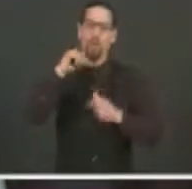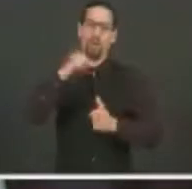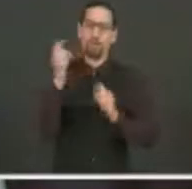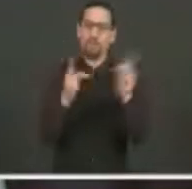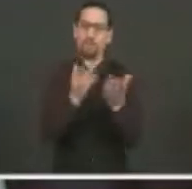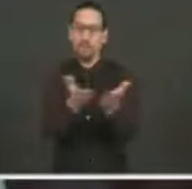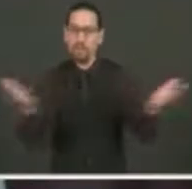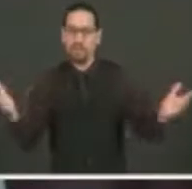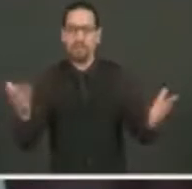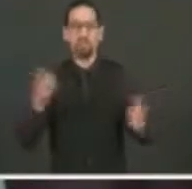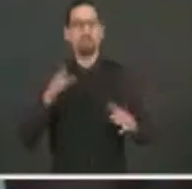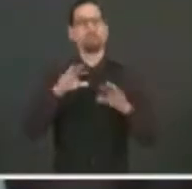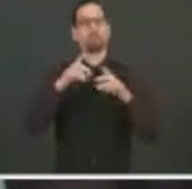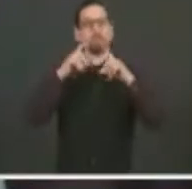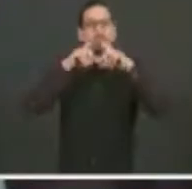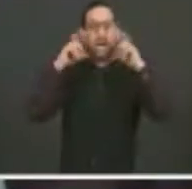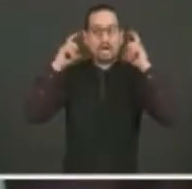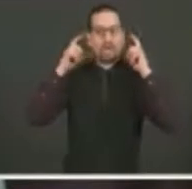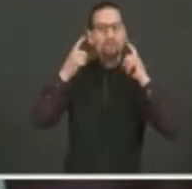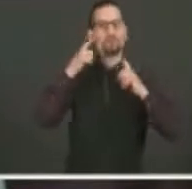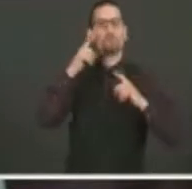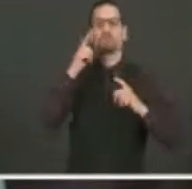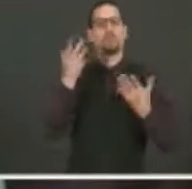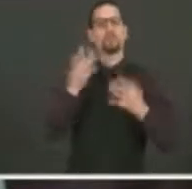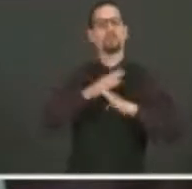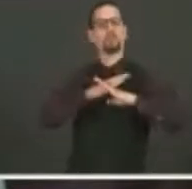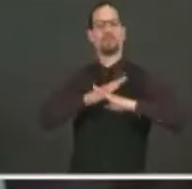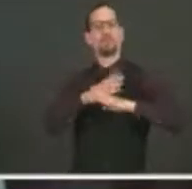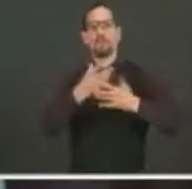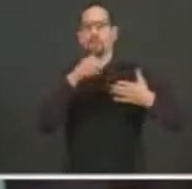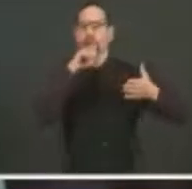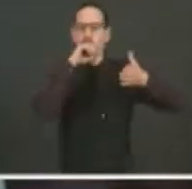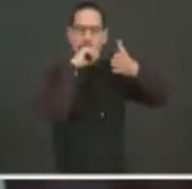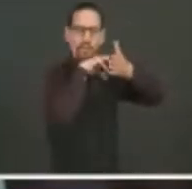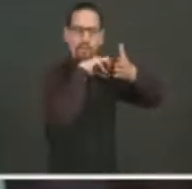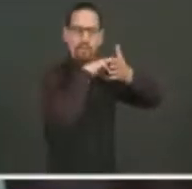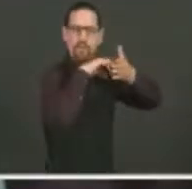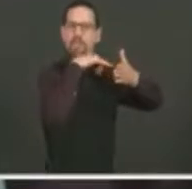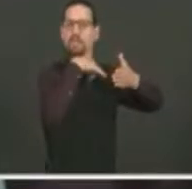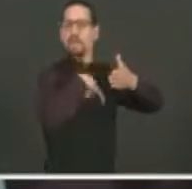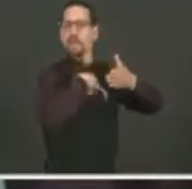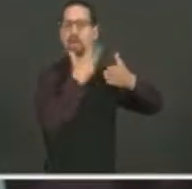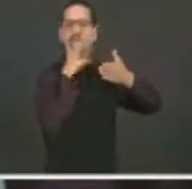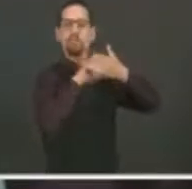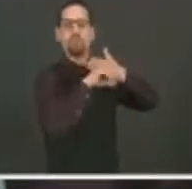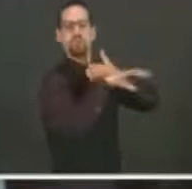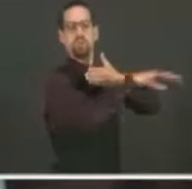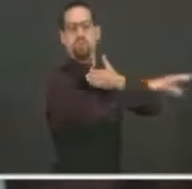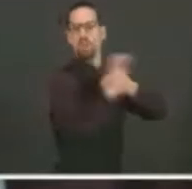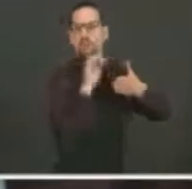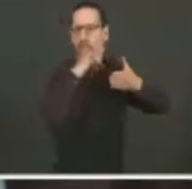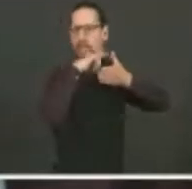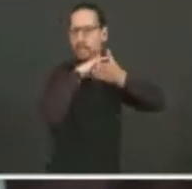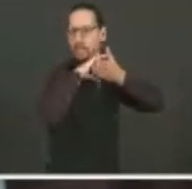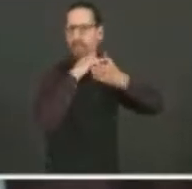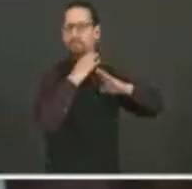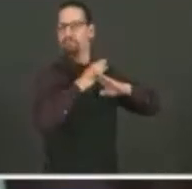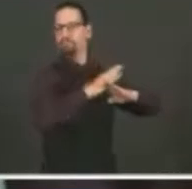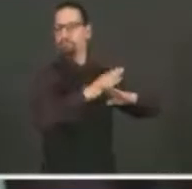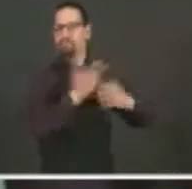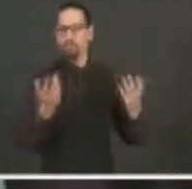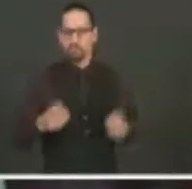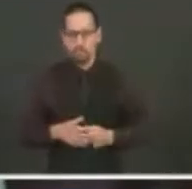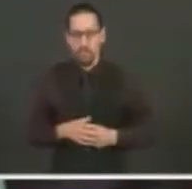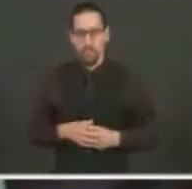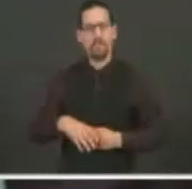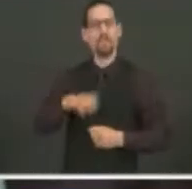sick. So with all of that as a caveat, and I'm asking everyone to try a little harder and make